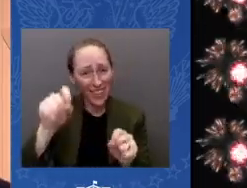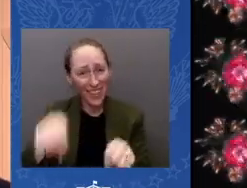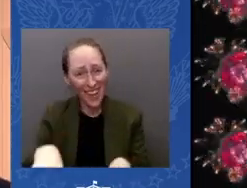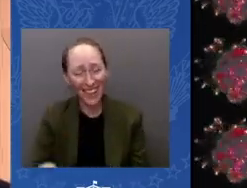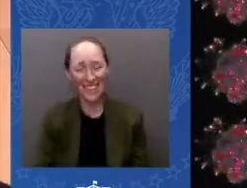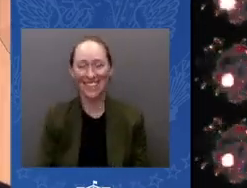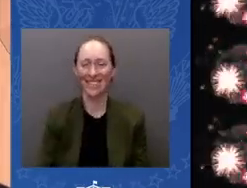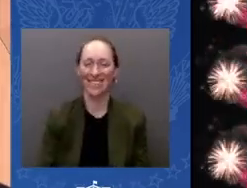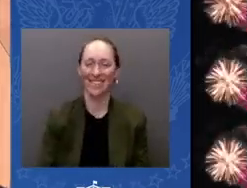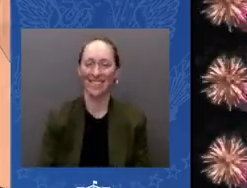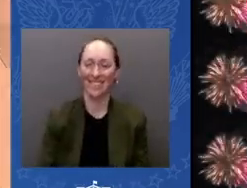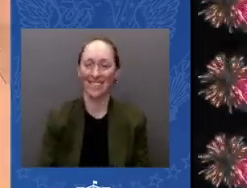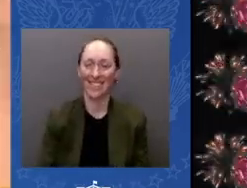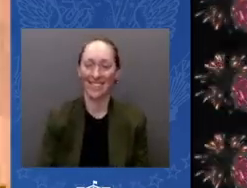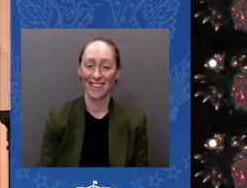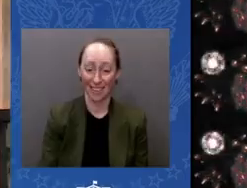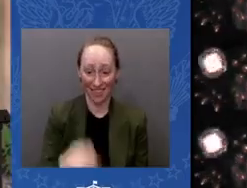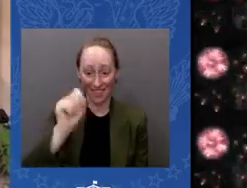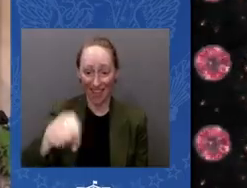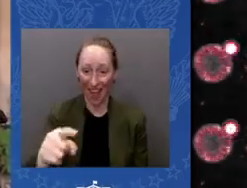around?